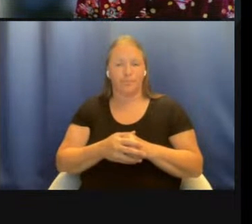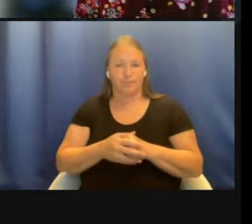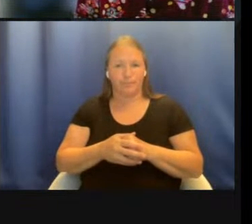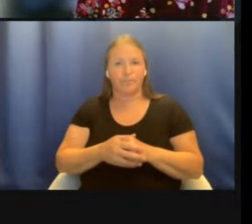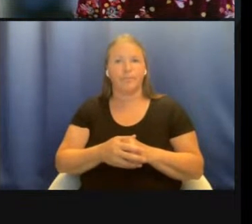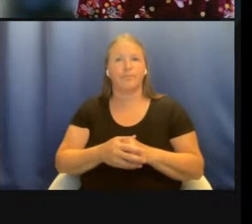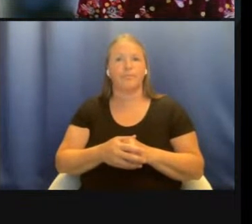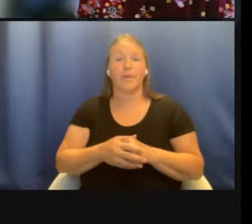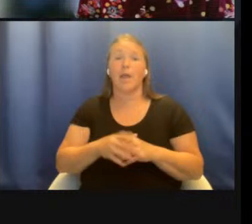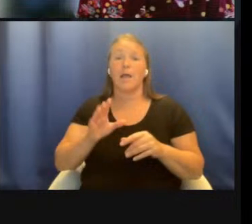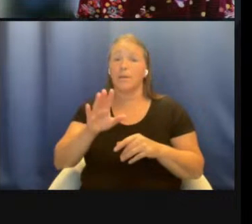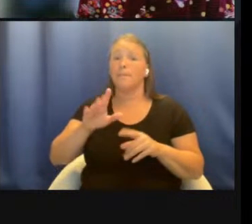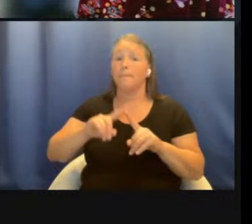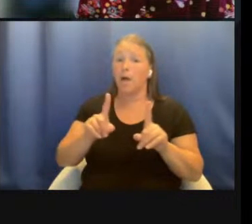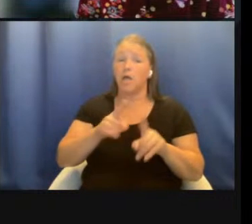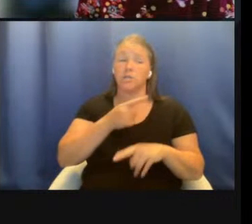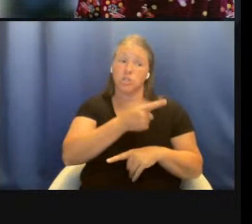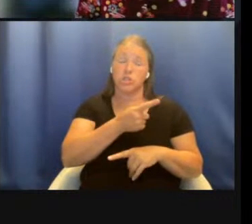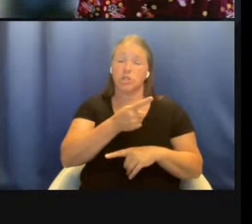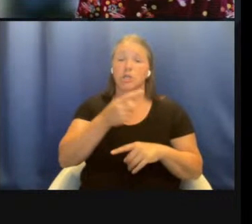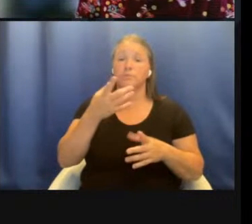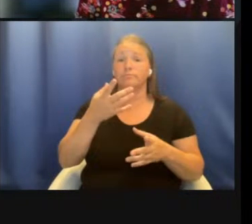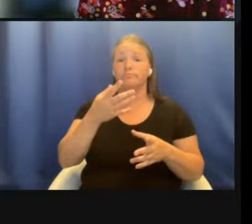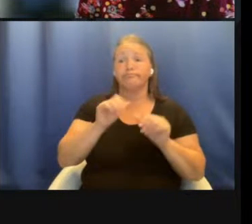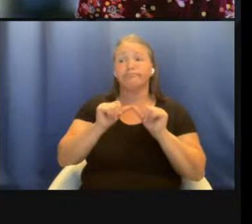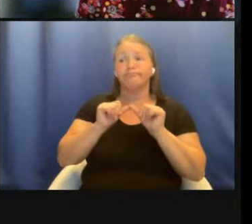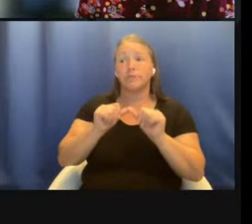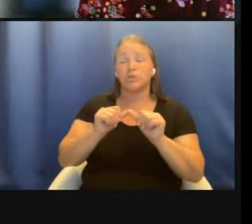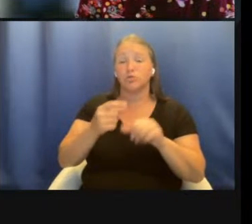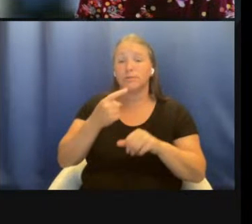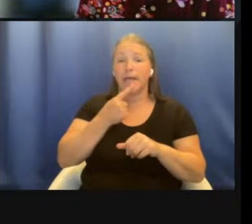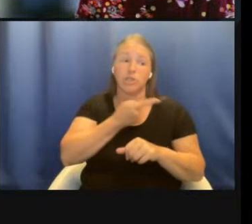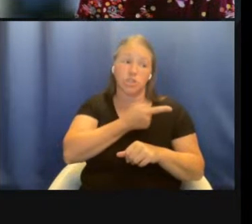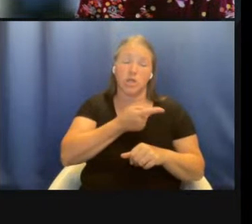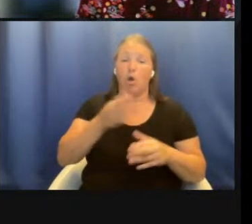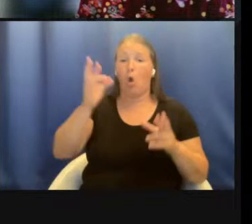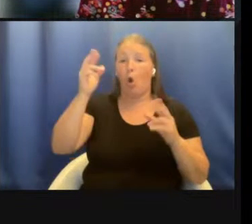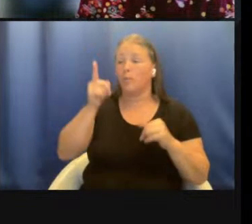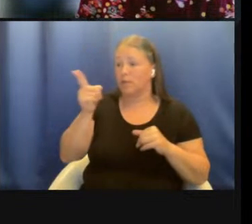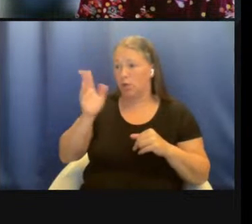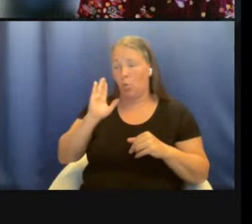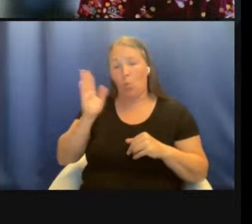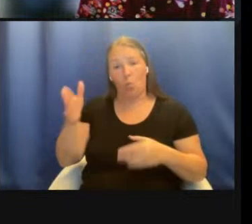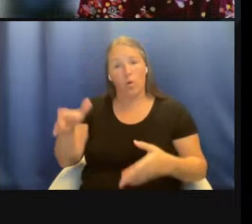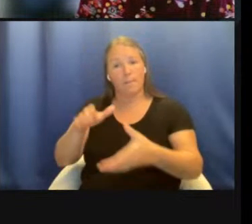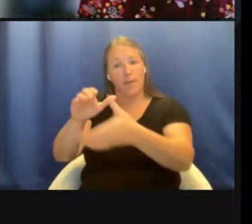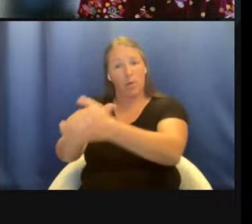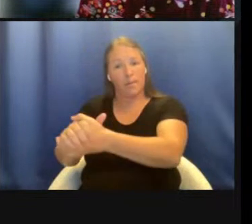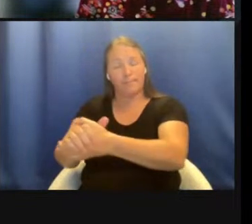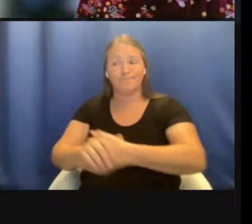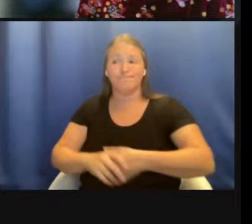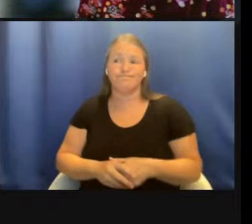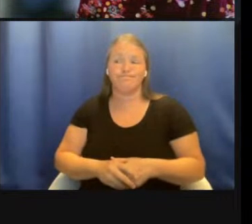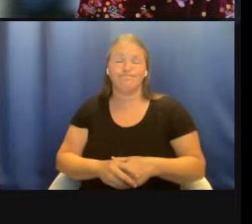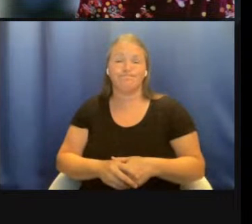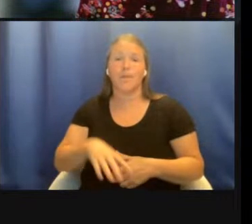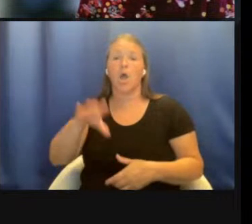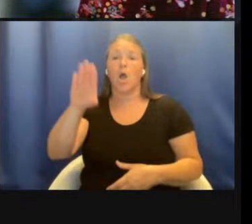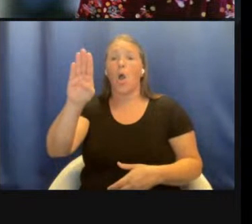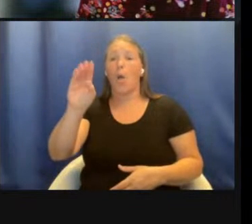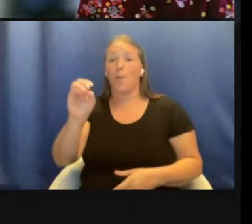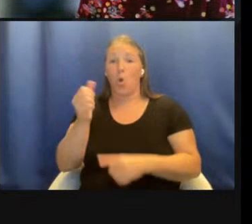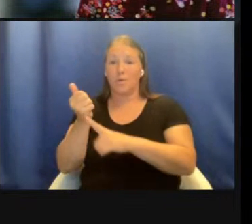that she had hoped he would marry. Beau himself, as a young man, writes to his mother, I quote, "The name